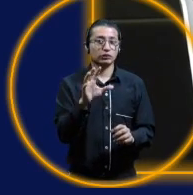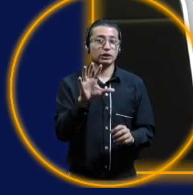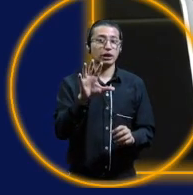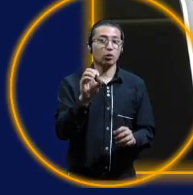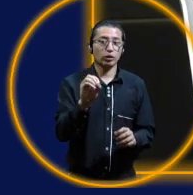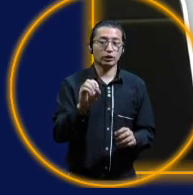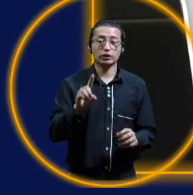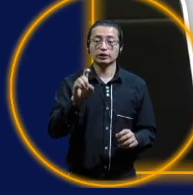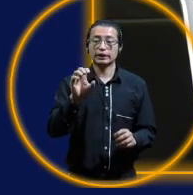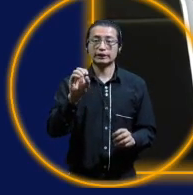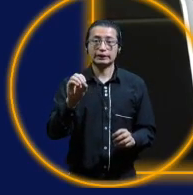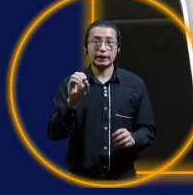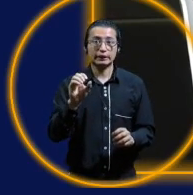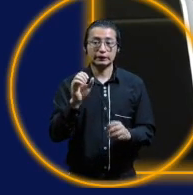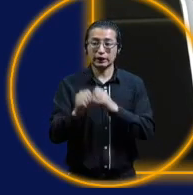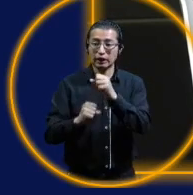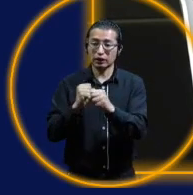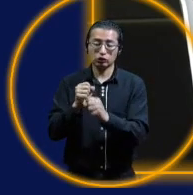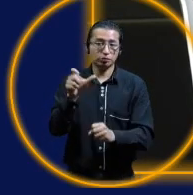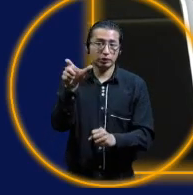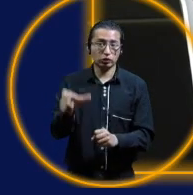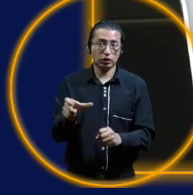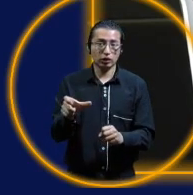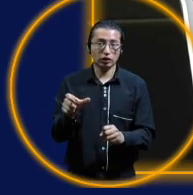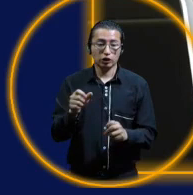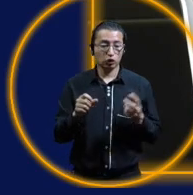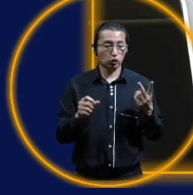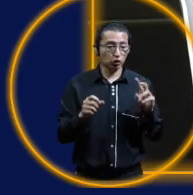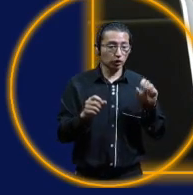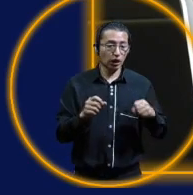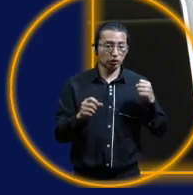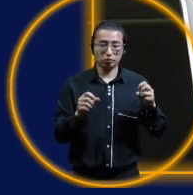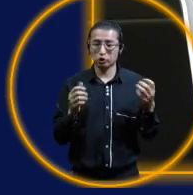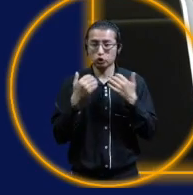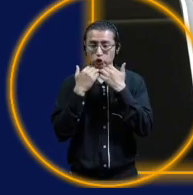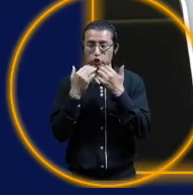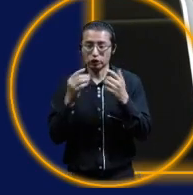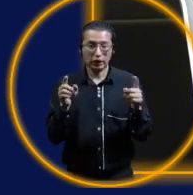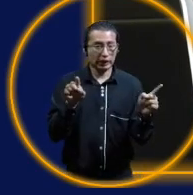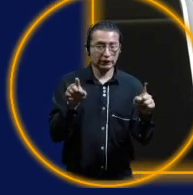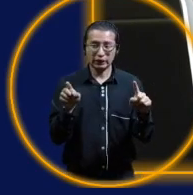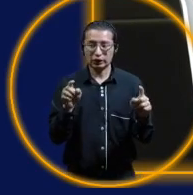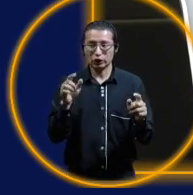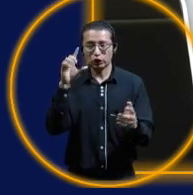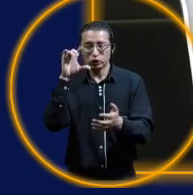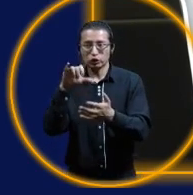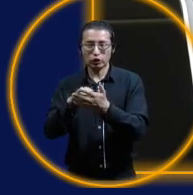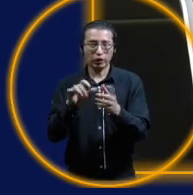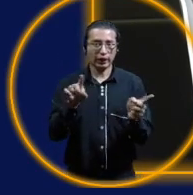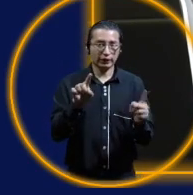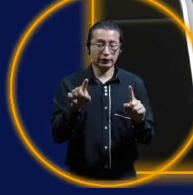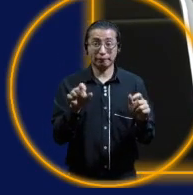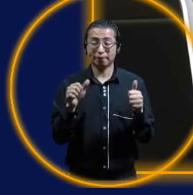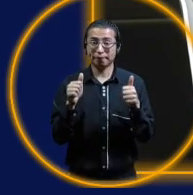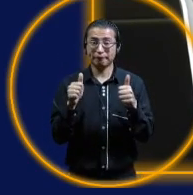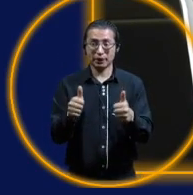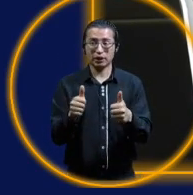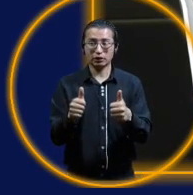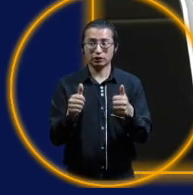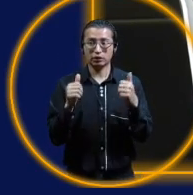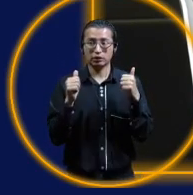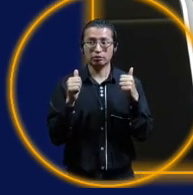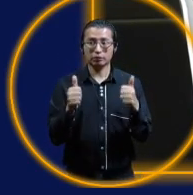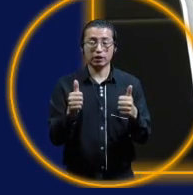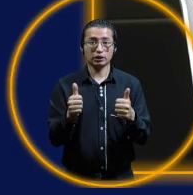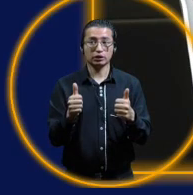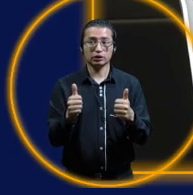is making cool art and I don't know anything else about them, like, I think that does some good that there's a voice. There's